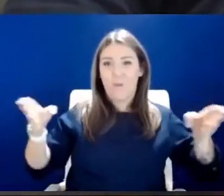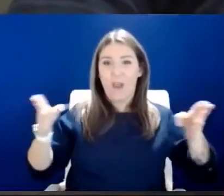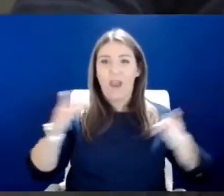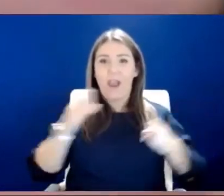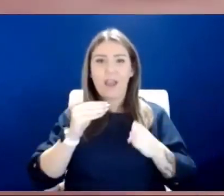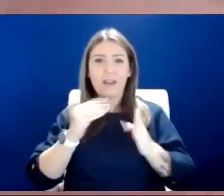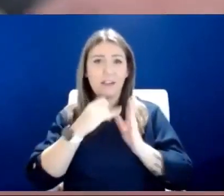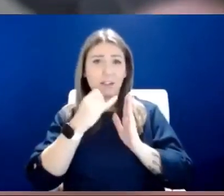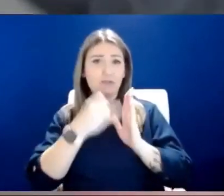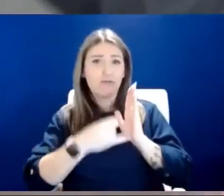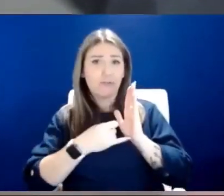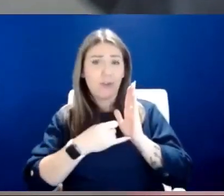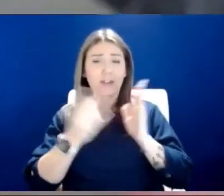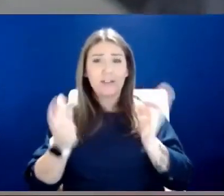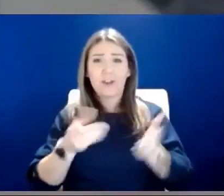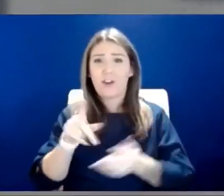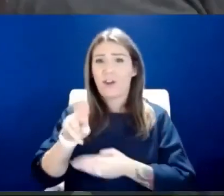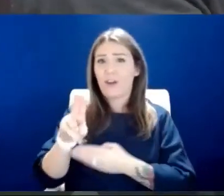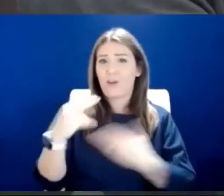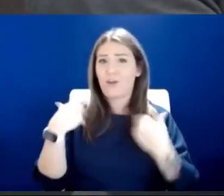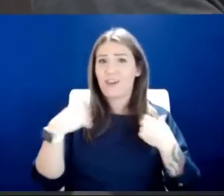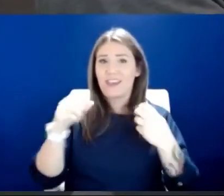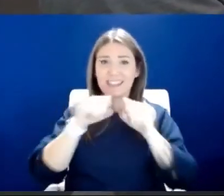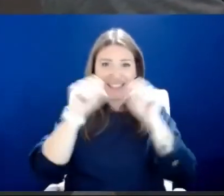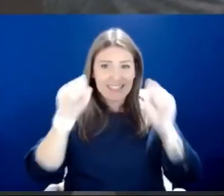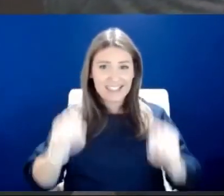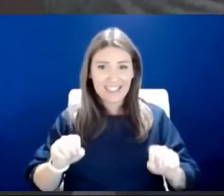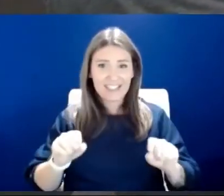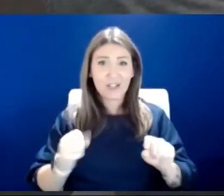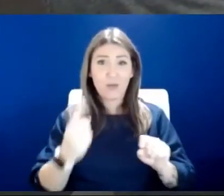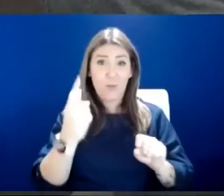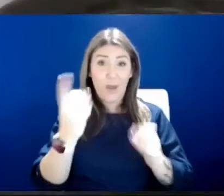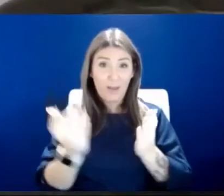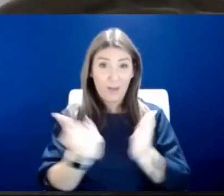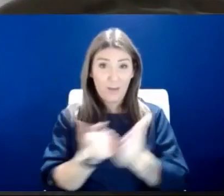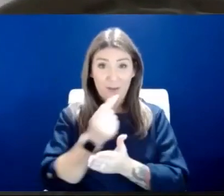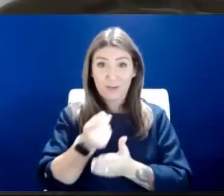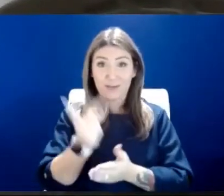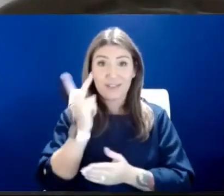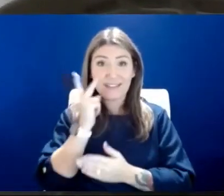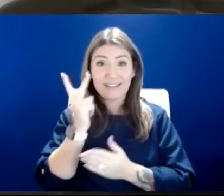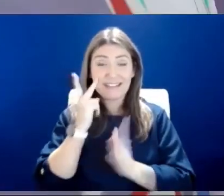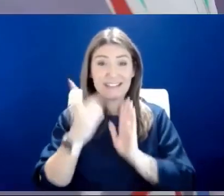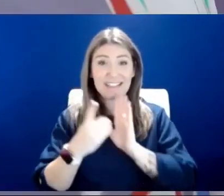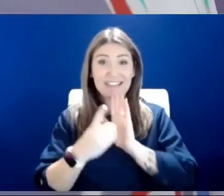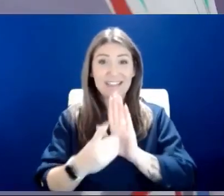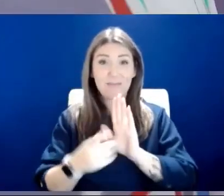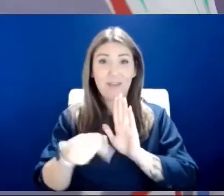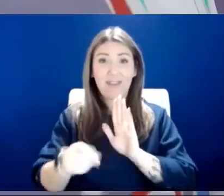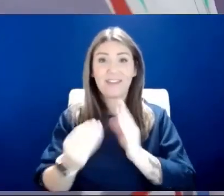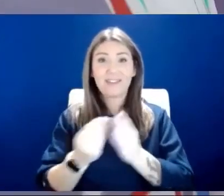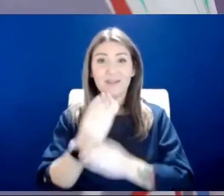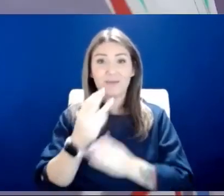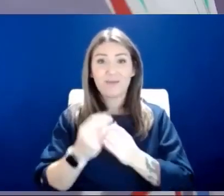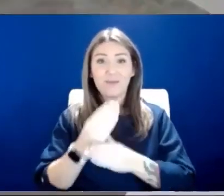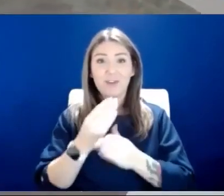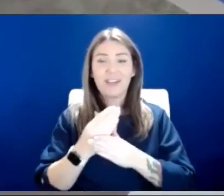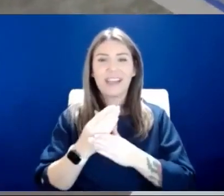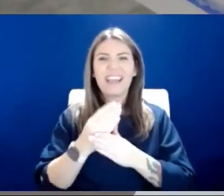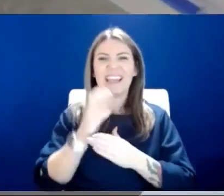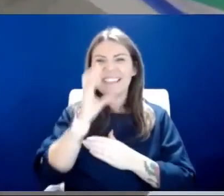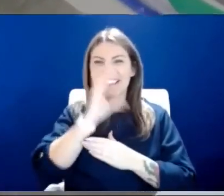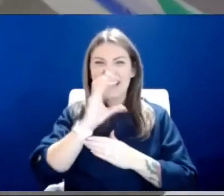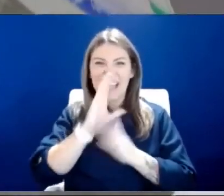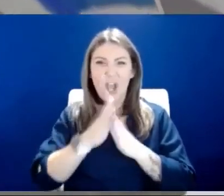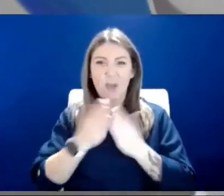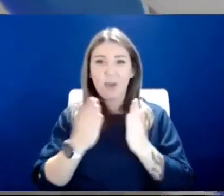at the University of Kansas Health System is one of the winners you'll see on display this spring. It's a comic book style titled